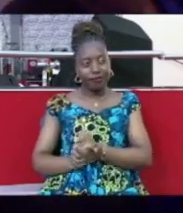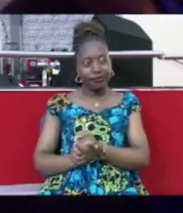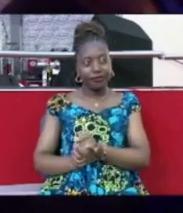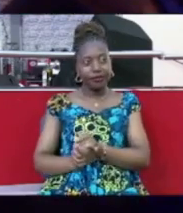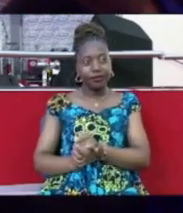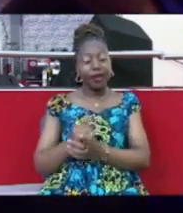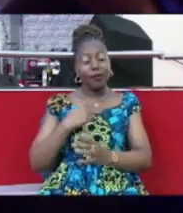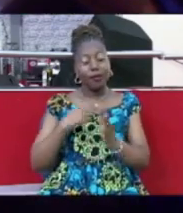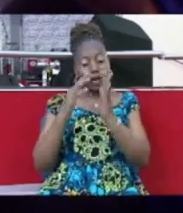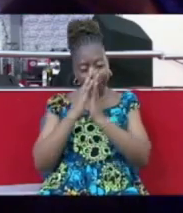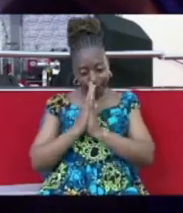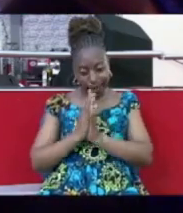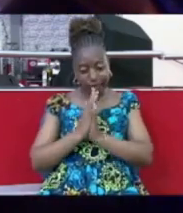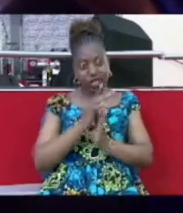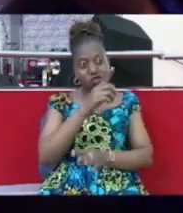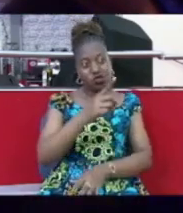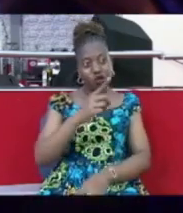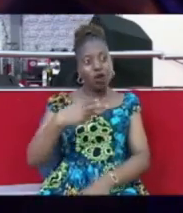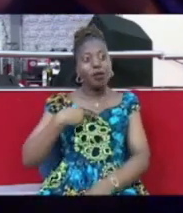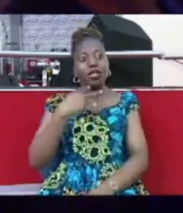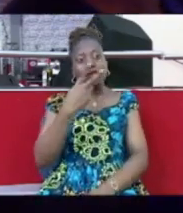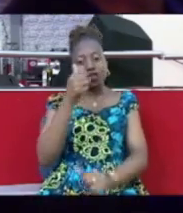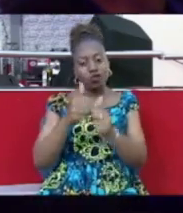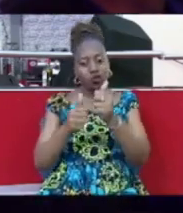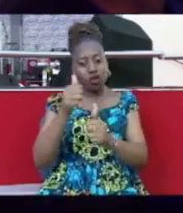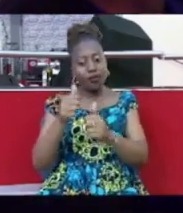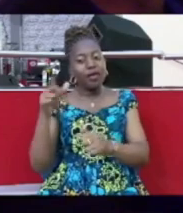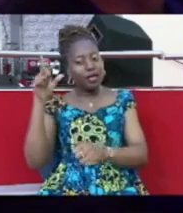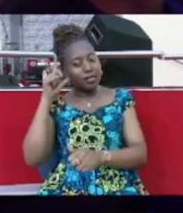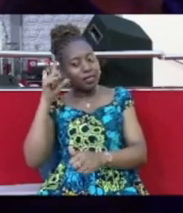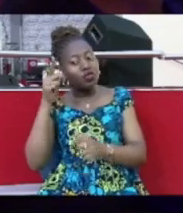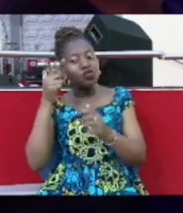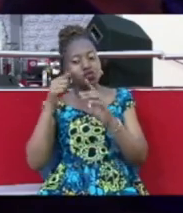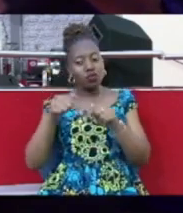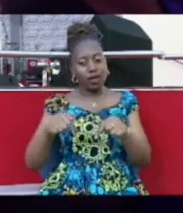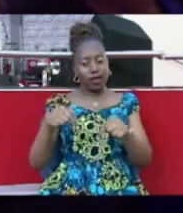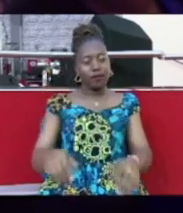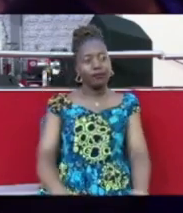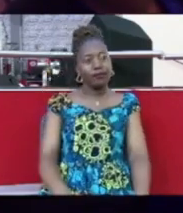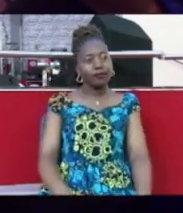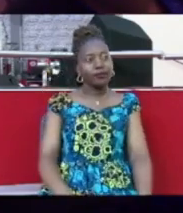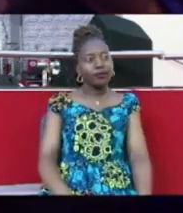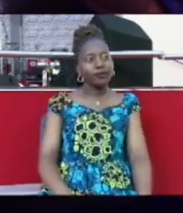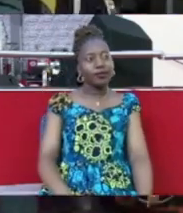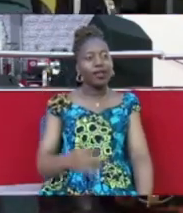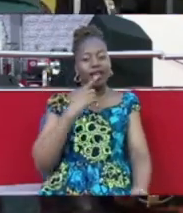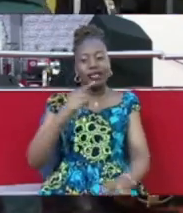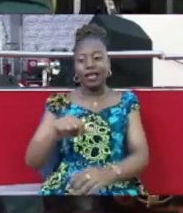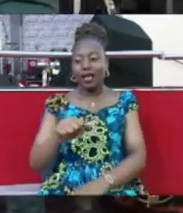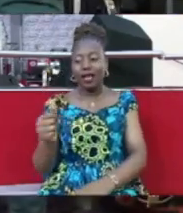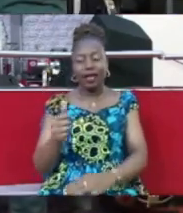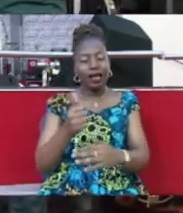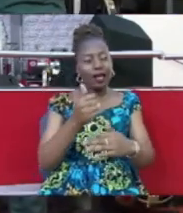I pray that you will be the voice that will be heard today. Turn to the other one and tell